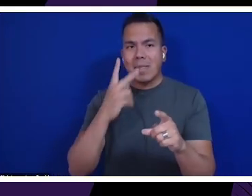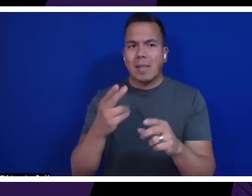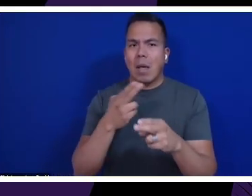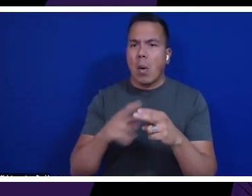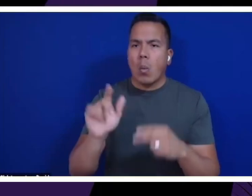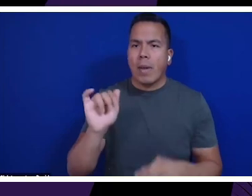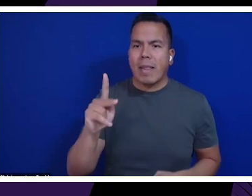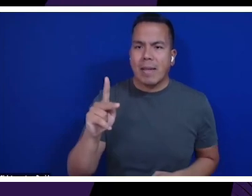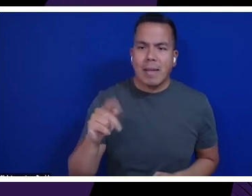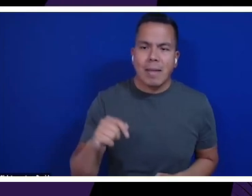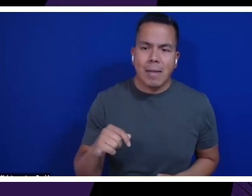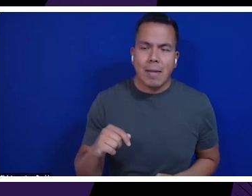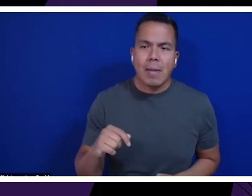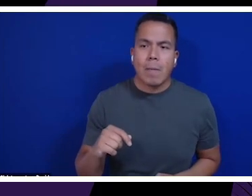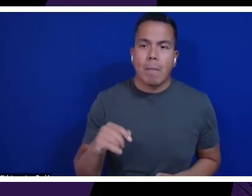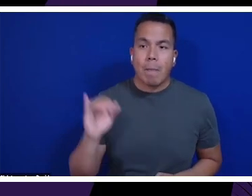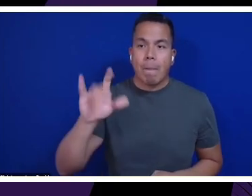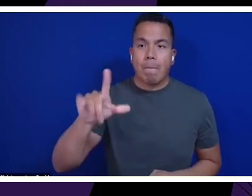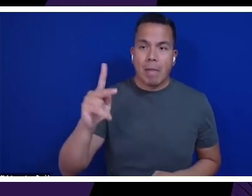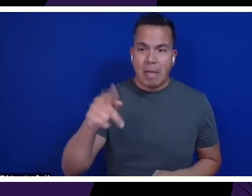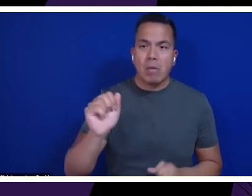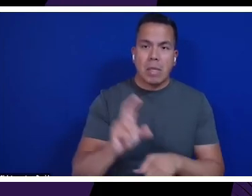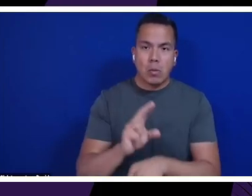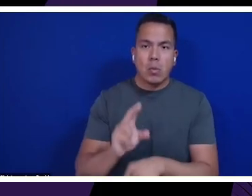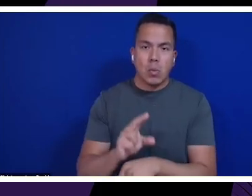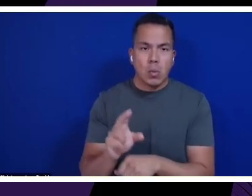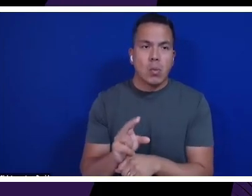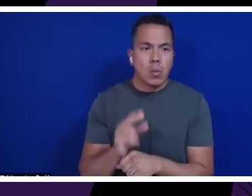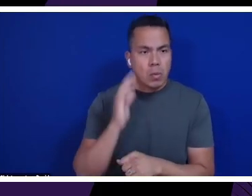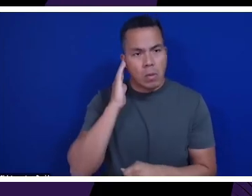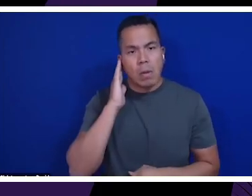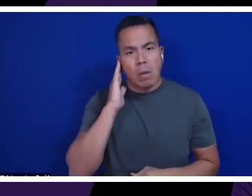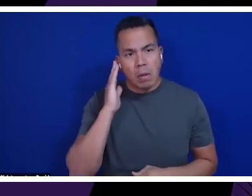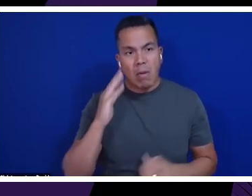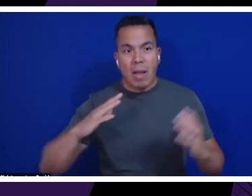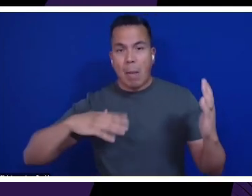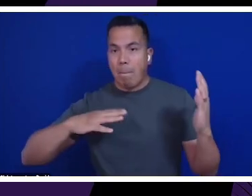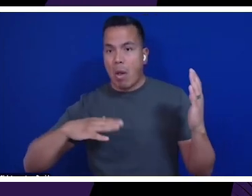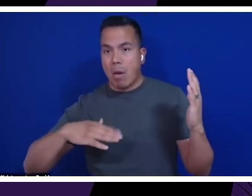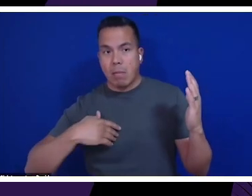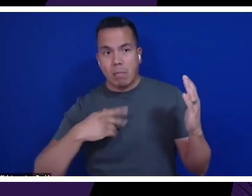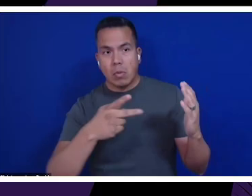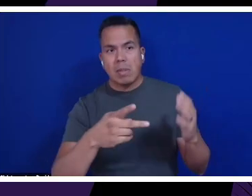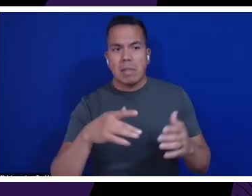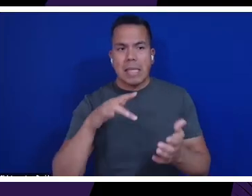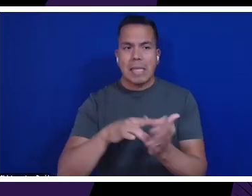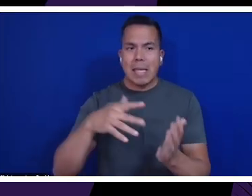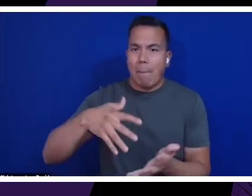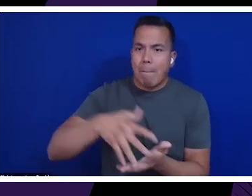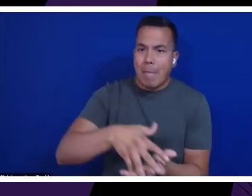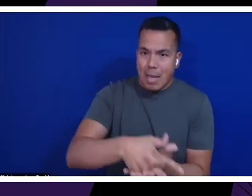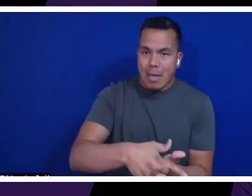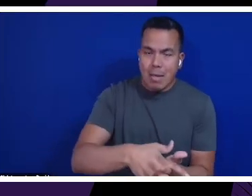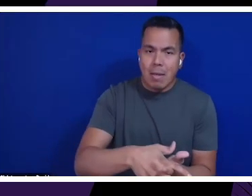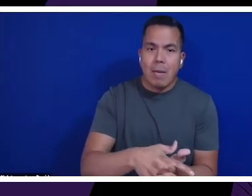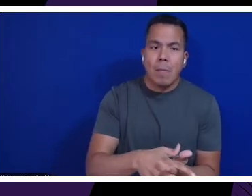that you can use. So with that link, right at the bottom here, you click on embed. And after